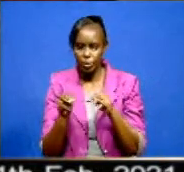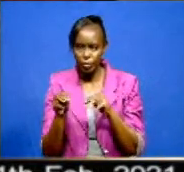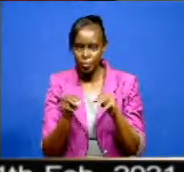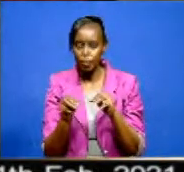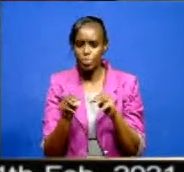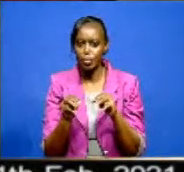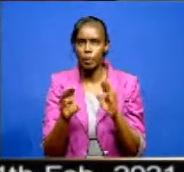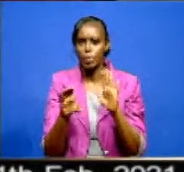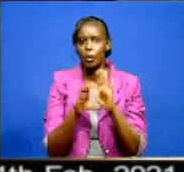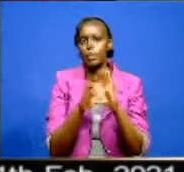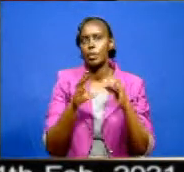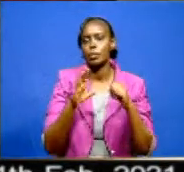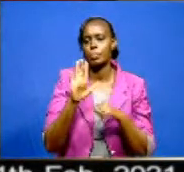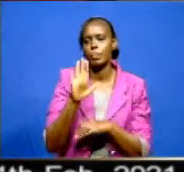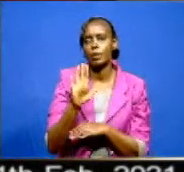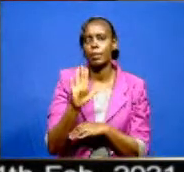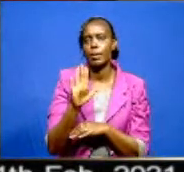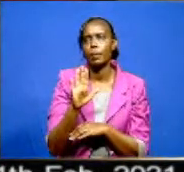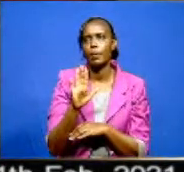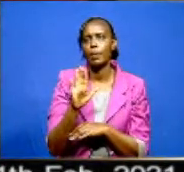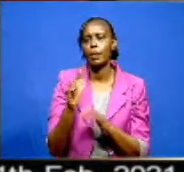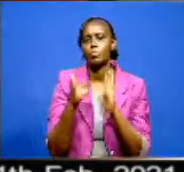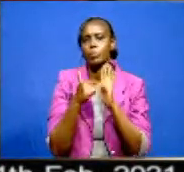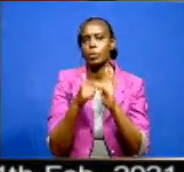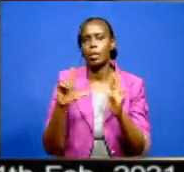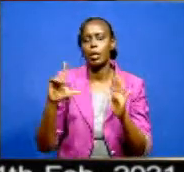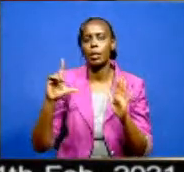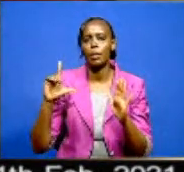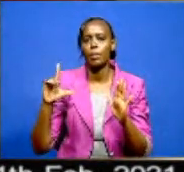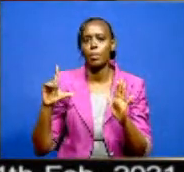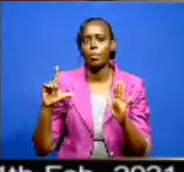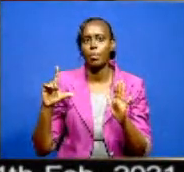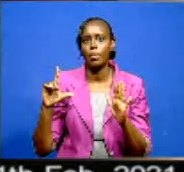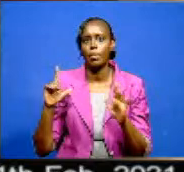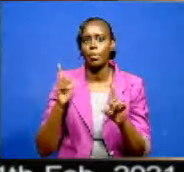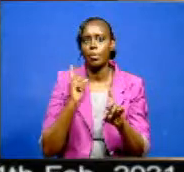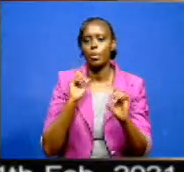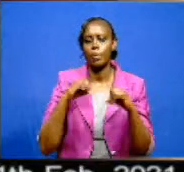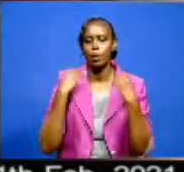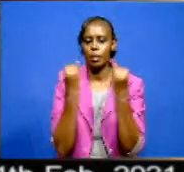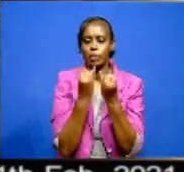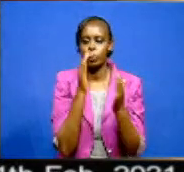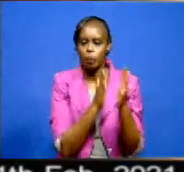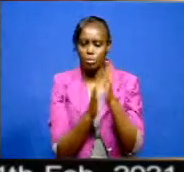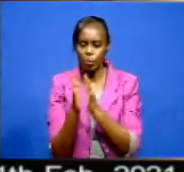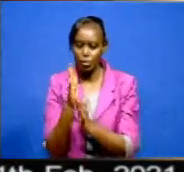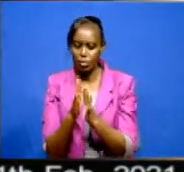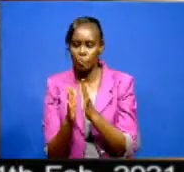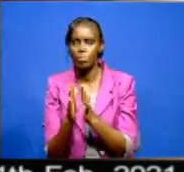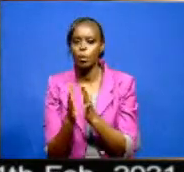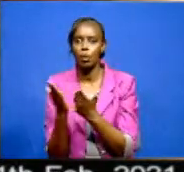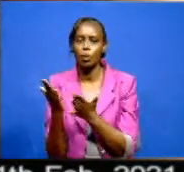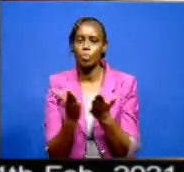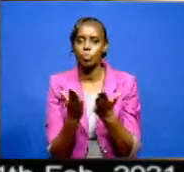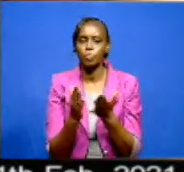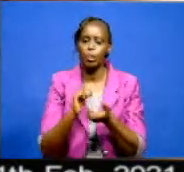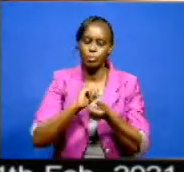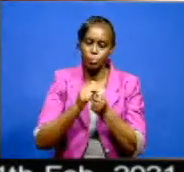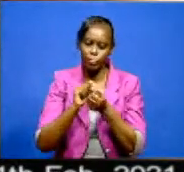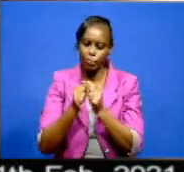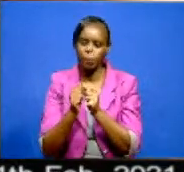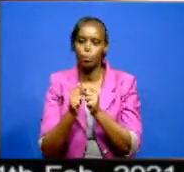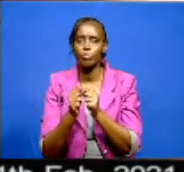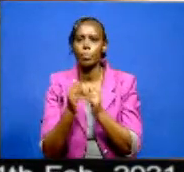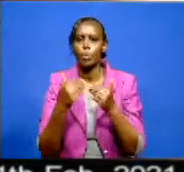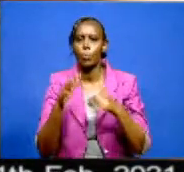And chapter 5, Madam Speaker, contains legal and institutional arrangement necessary to bring about reforms in